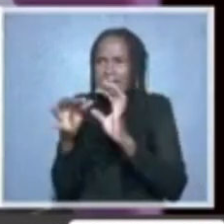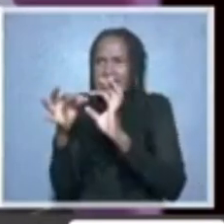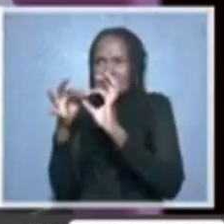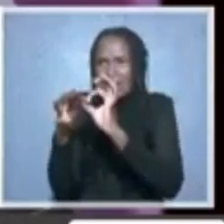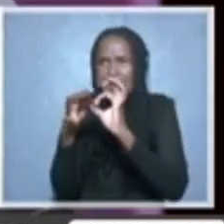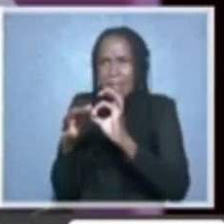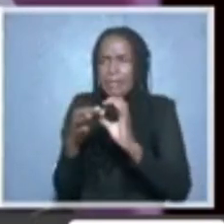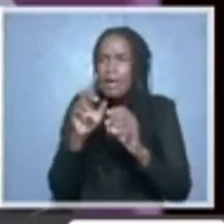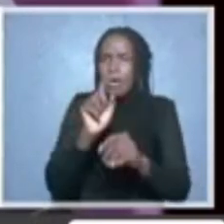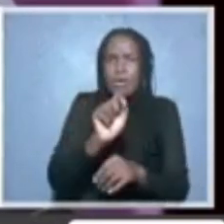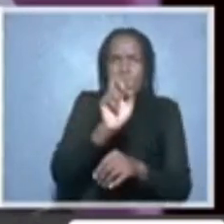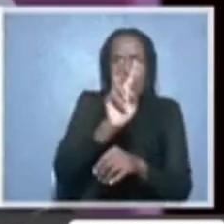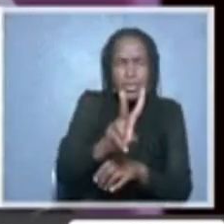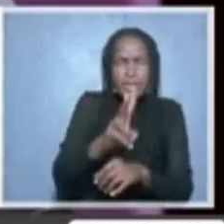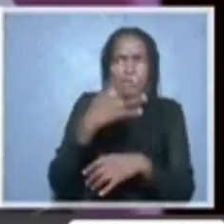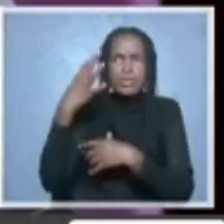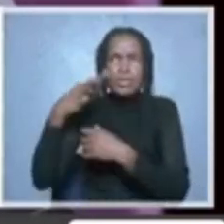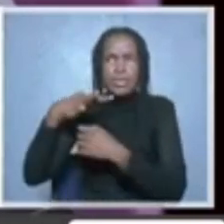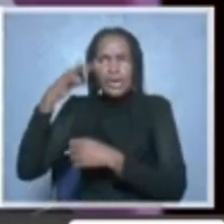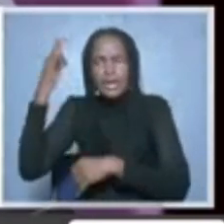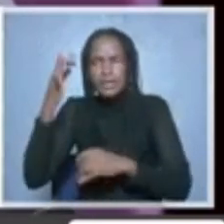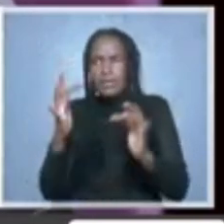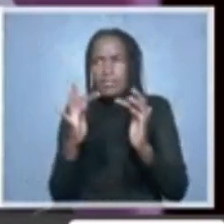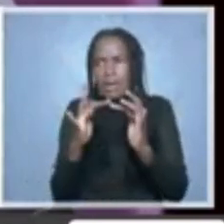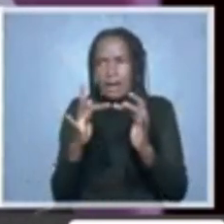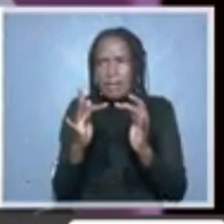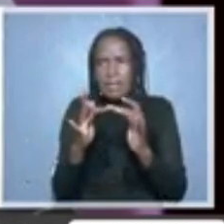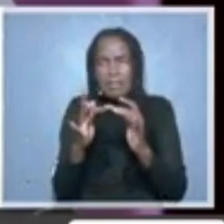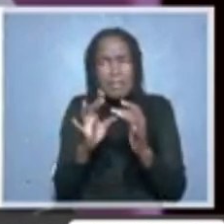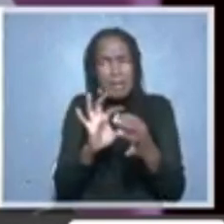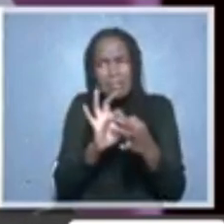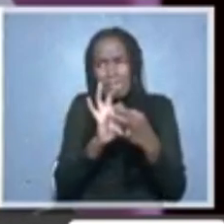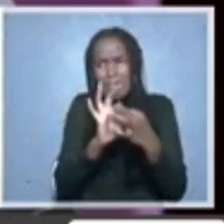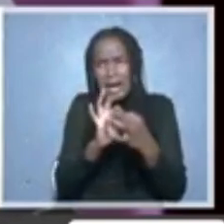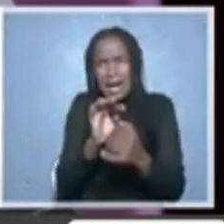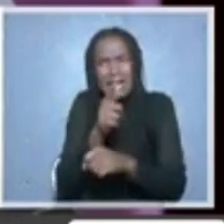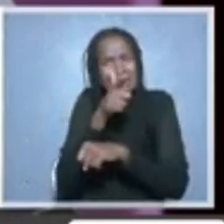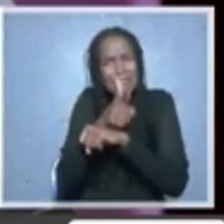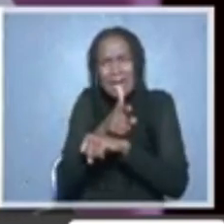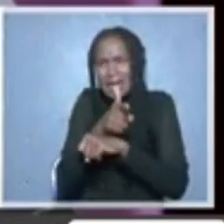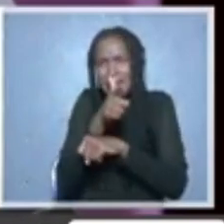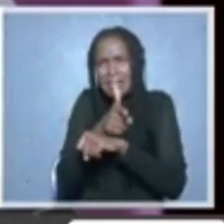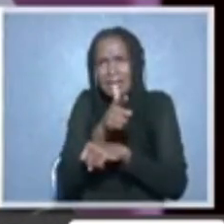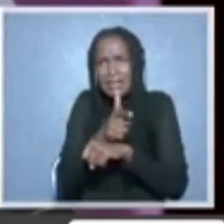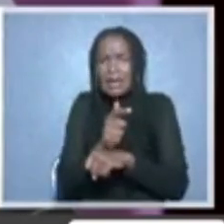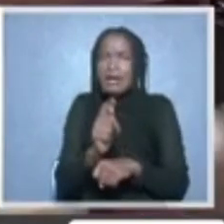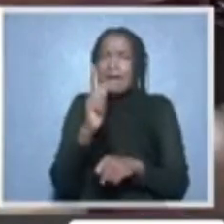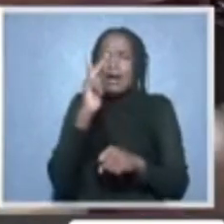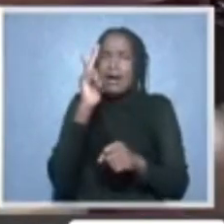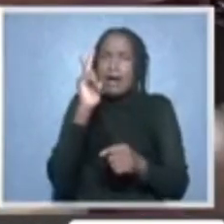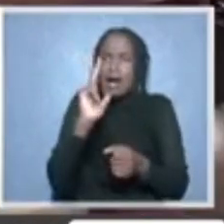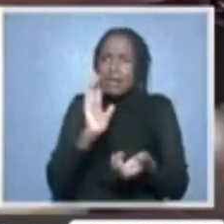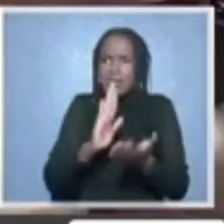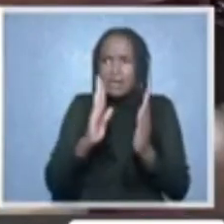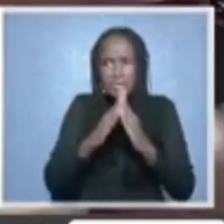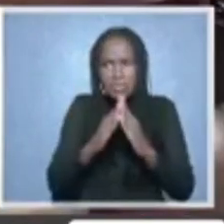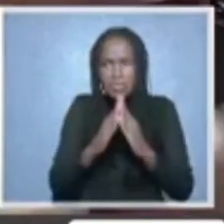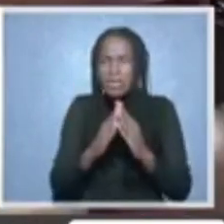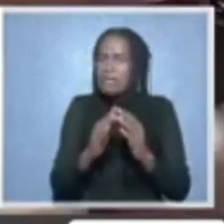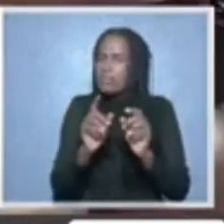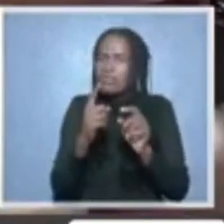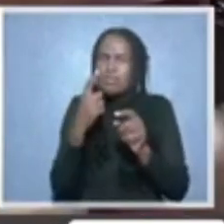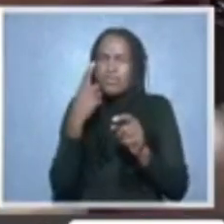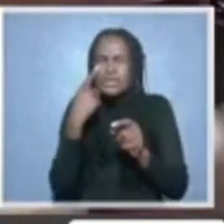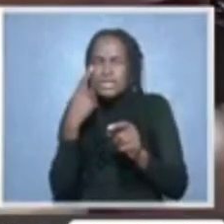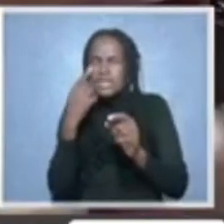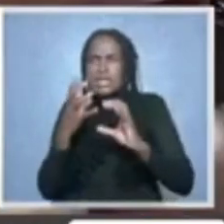the extent that people would feel part and parcel of what was happening and still happening in the country. When reflecting on